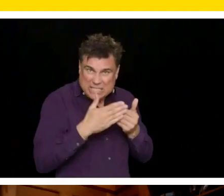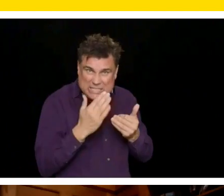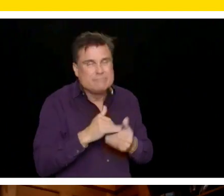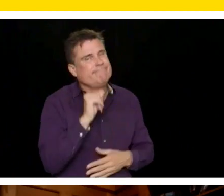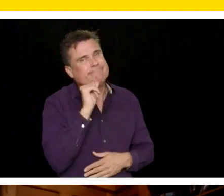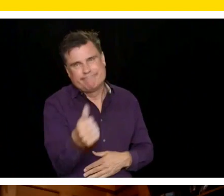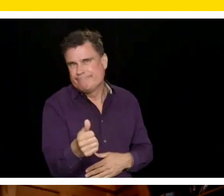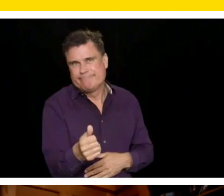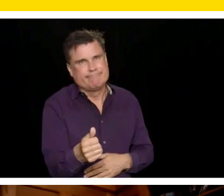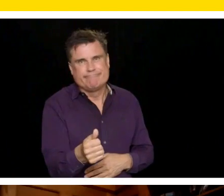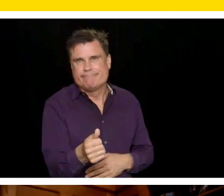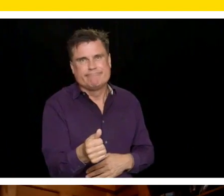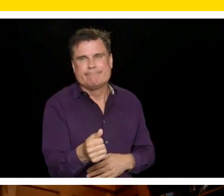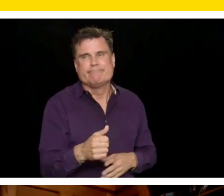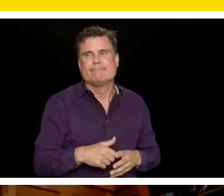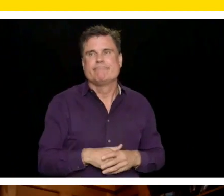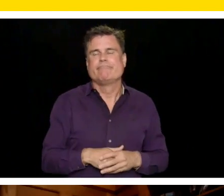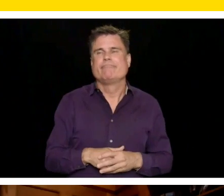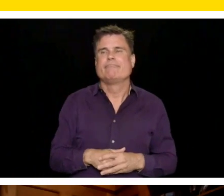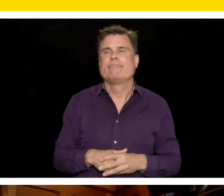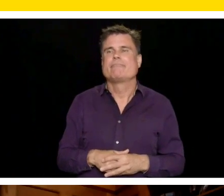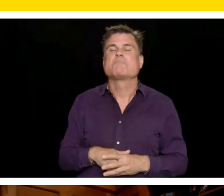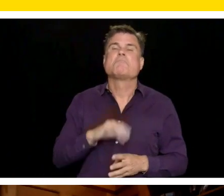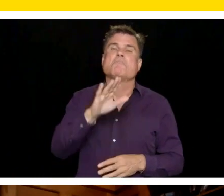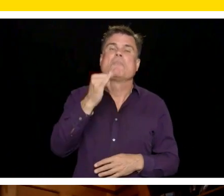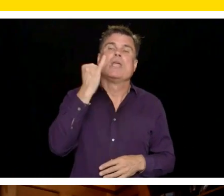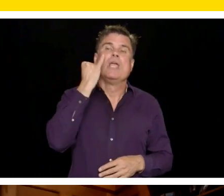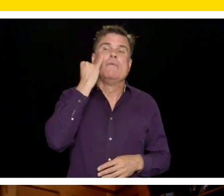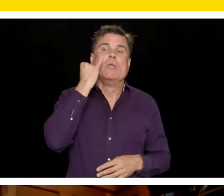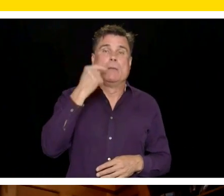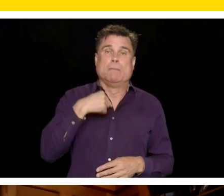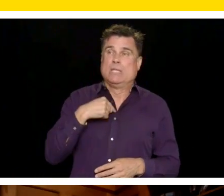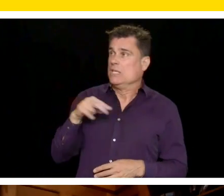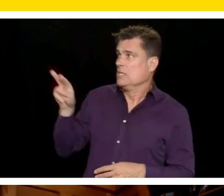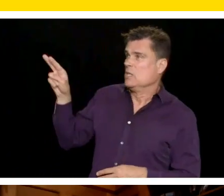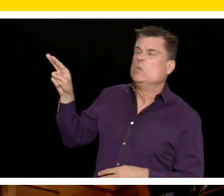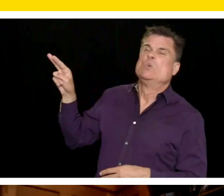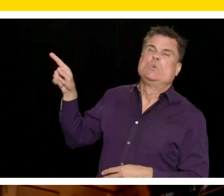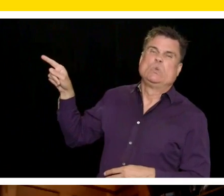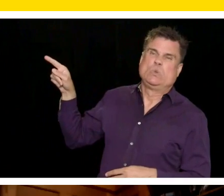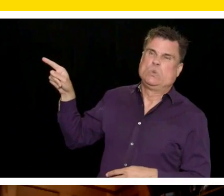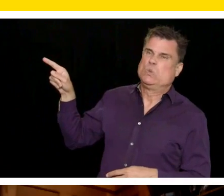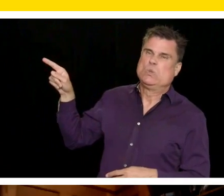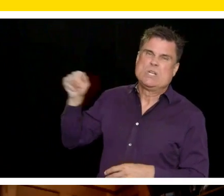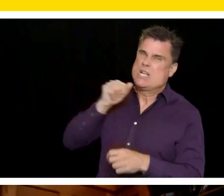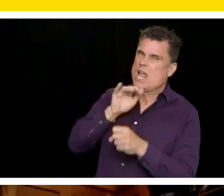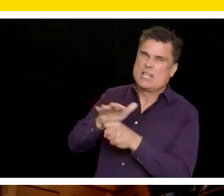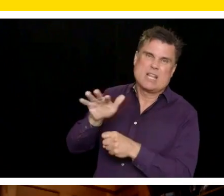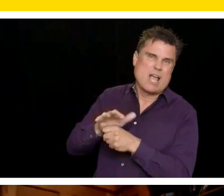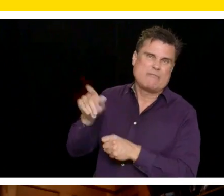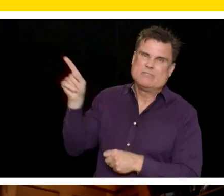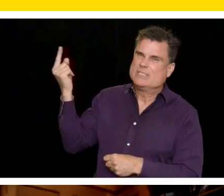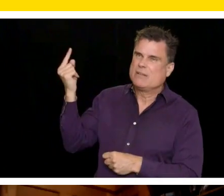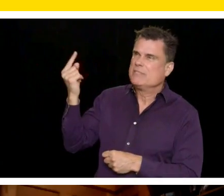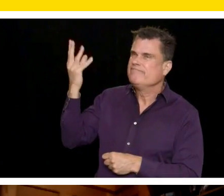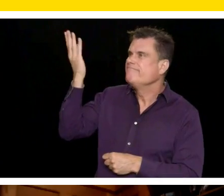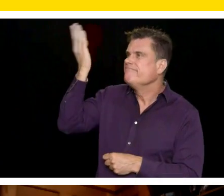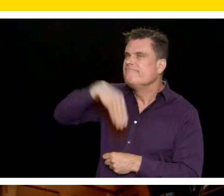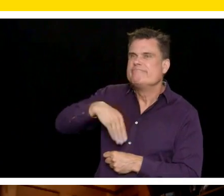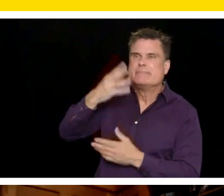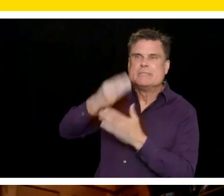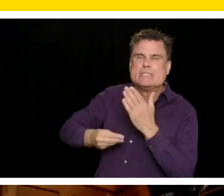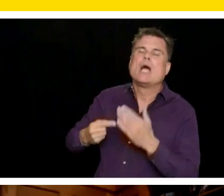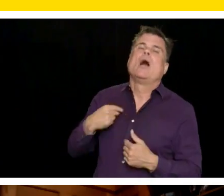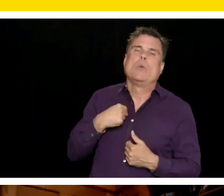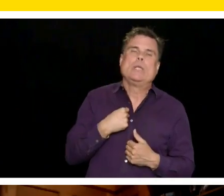might actually respond to that next day. And now we have built up a program that we have to dismantle or redirect. So it